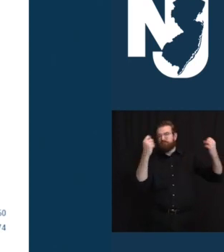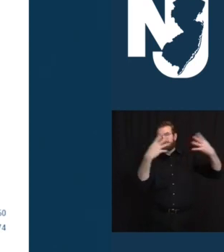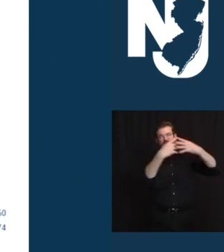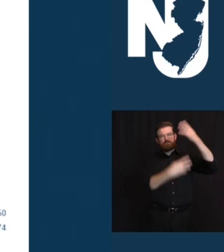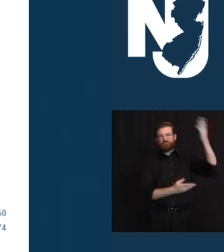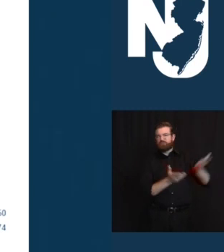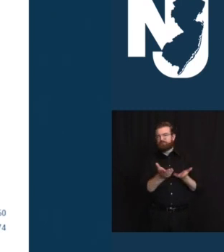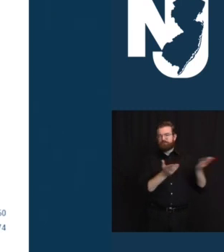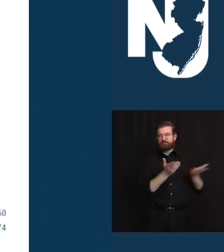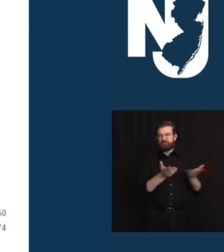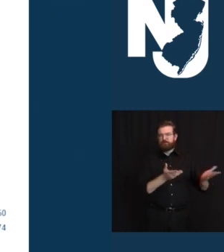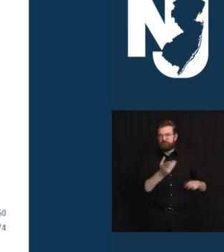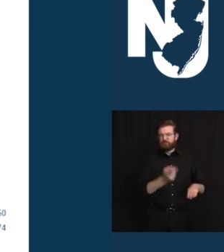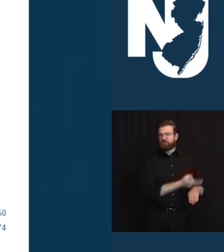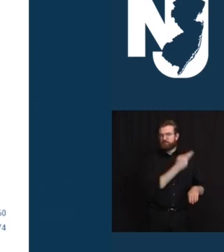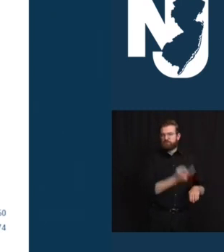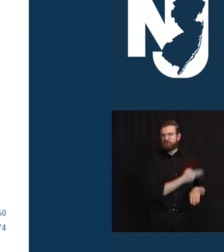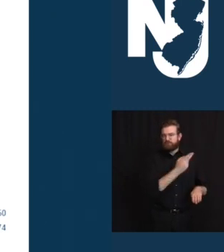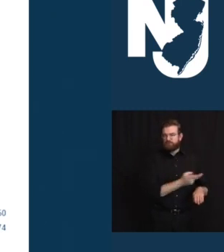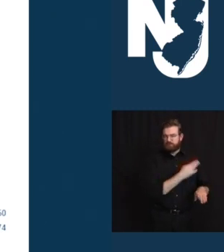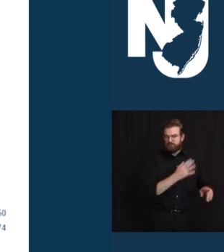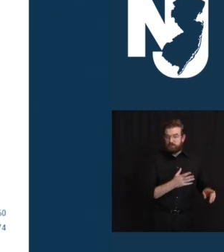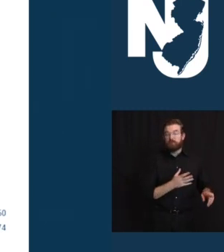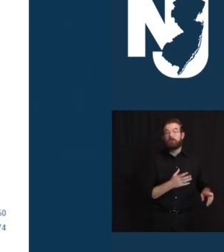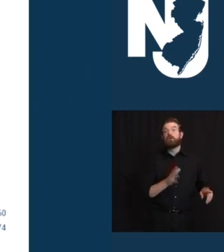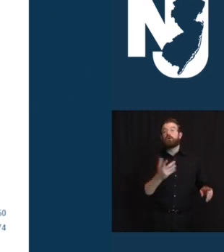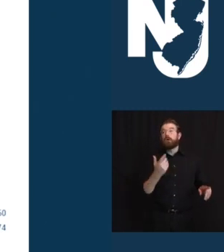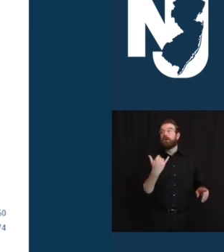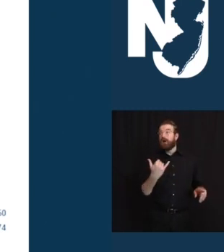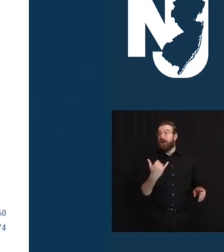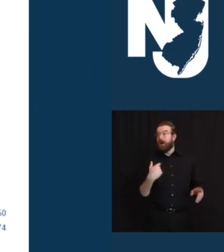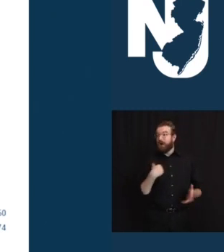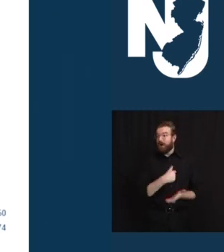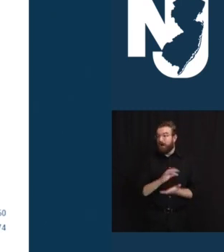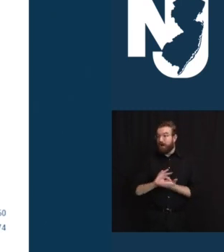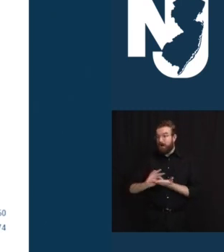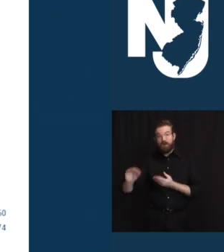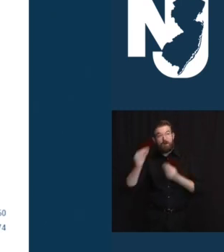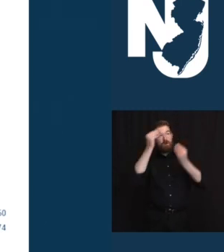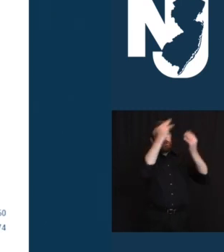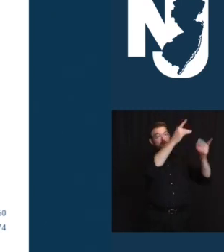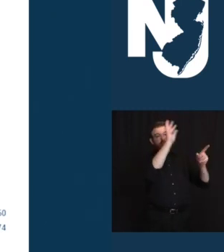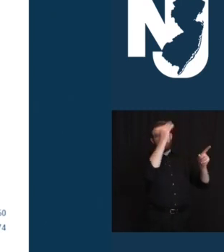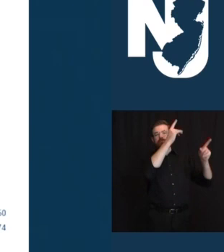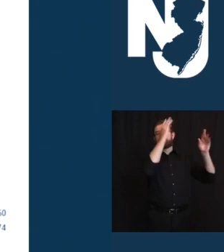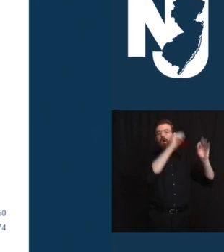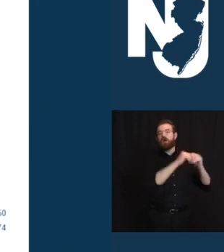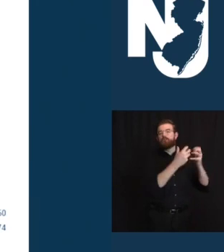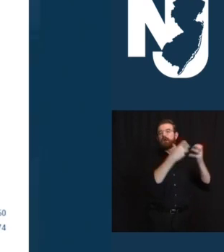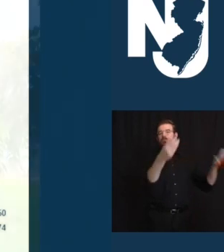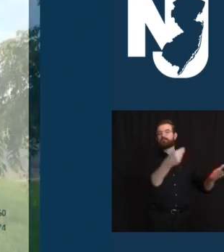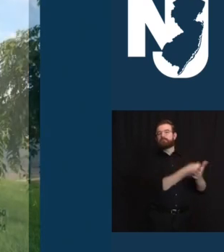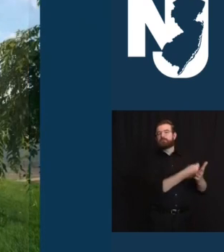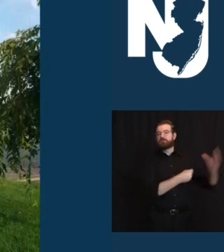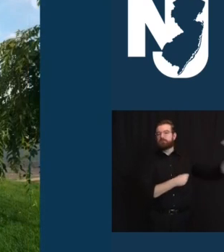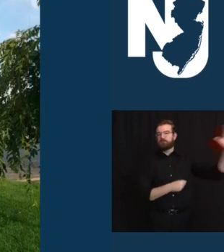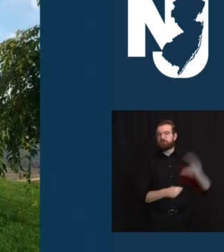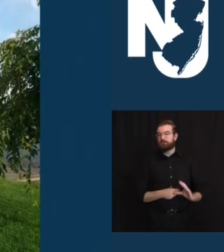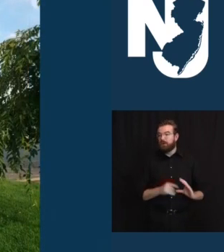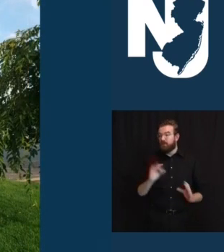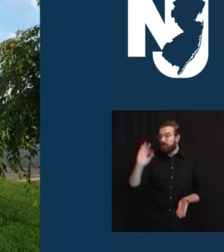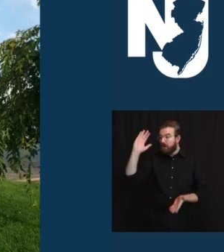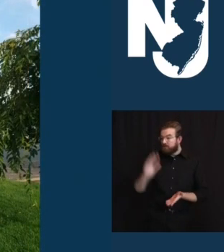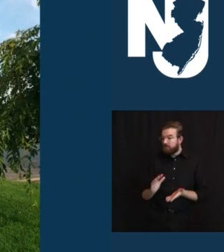sure we have an accurate count means we get more back from Washington to invest in our communities. Our complete count team is